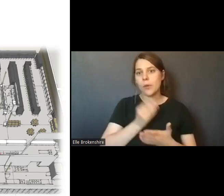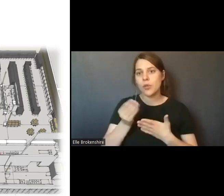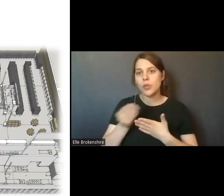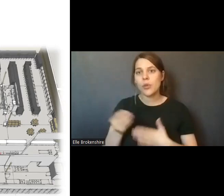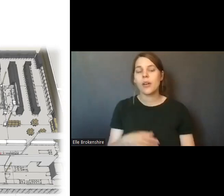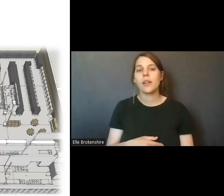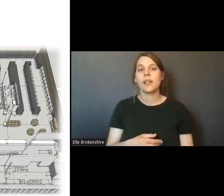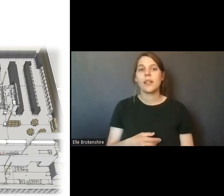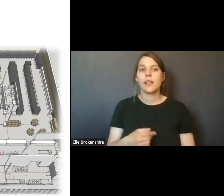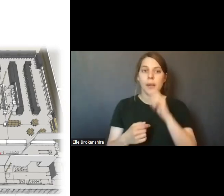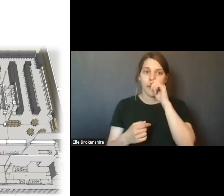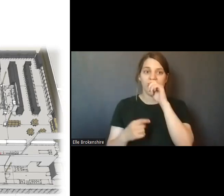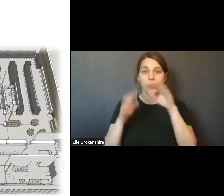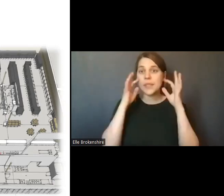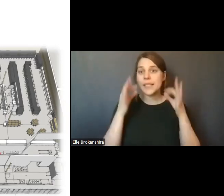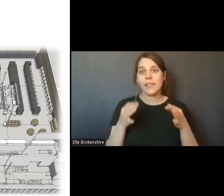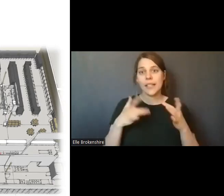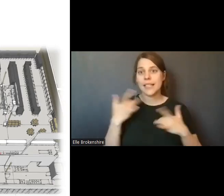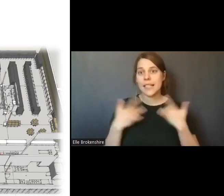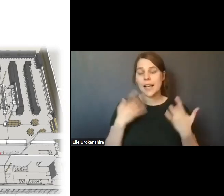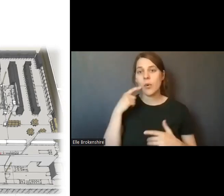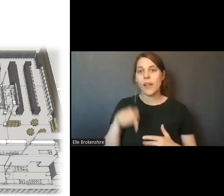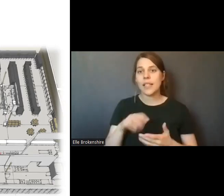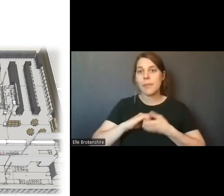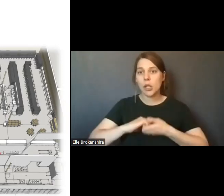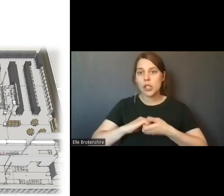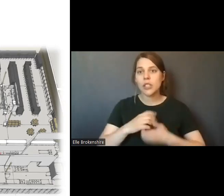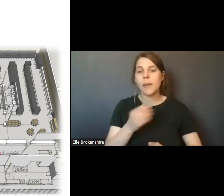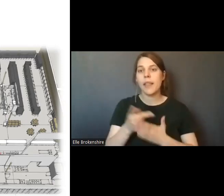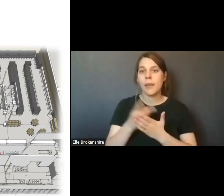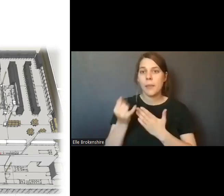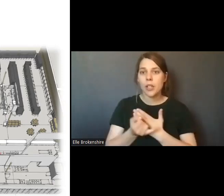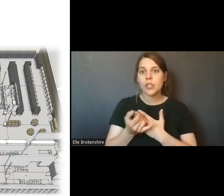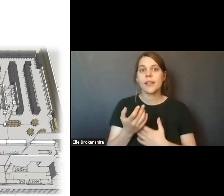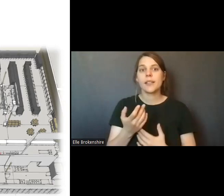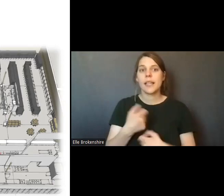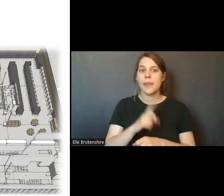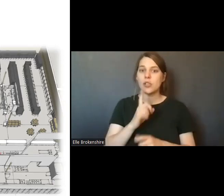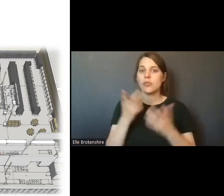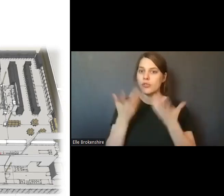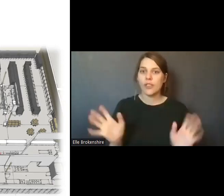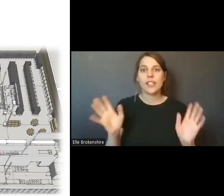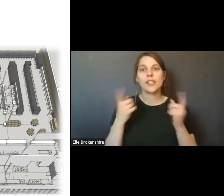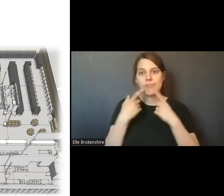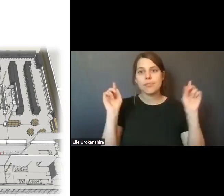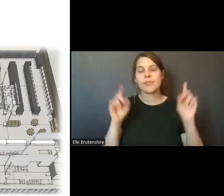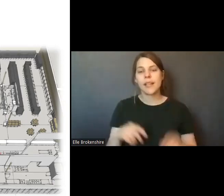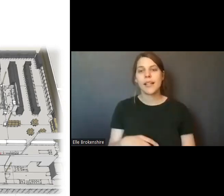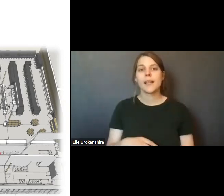are definitely excited for this partnership, for this project, and getting it complete. So I want to